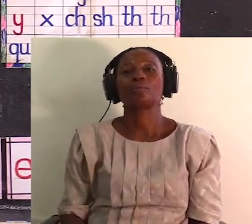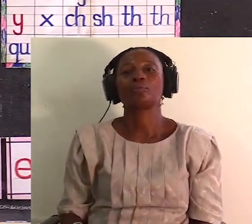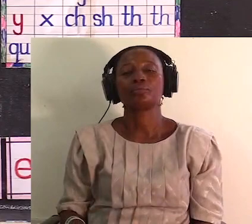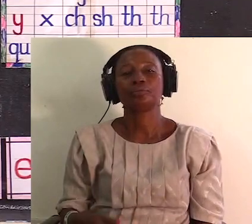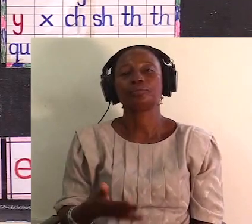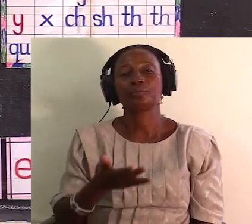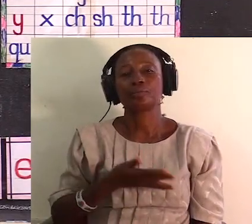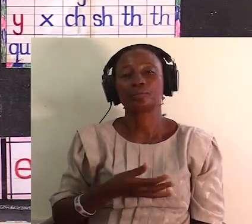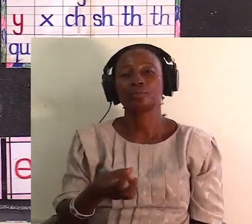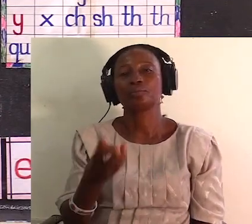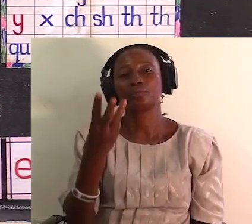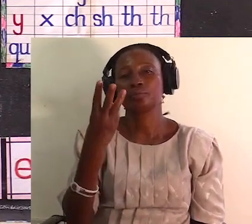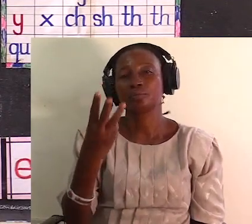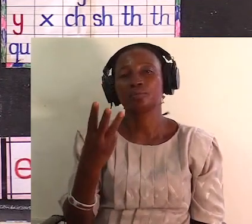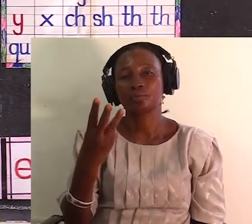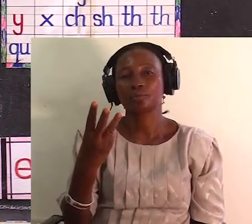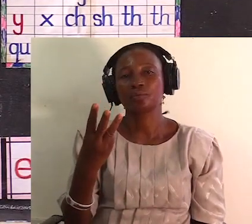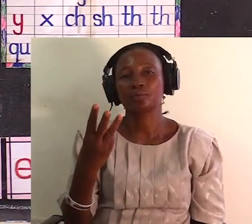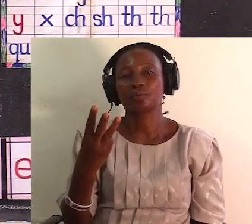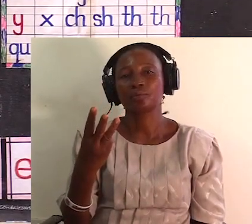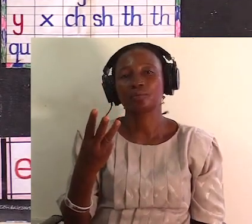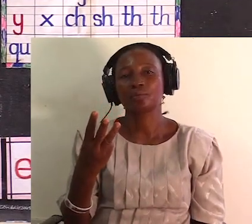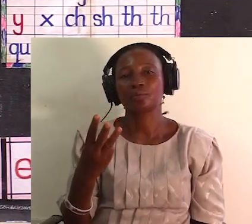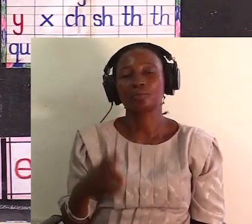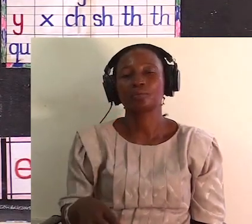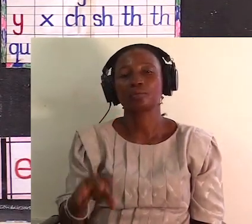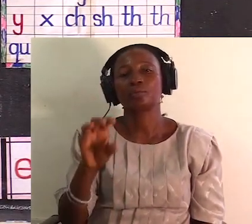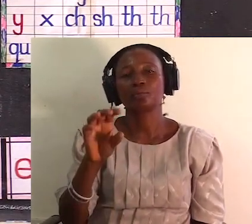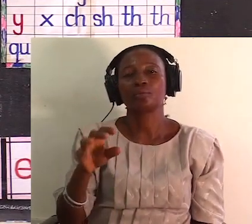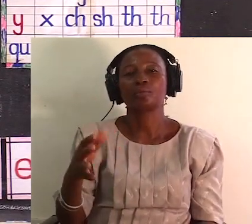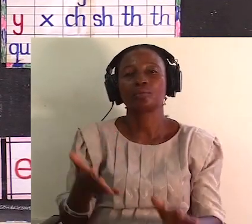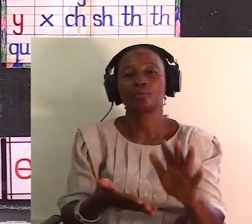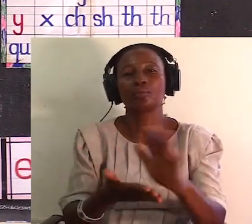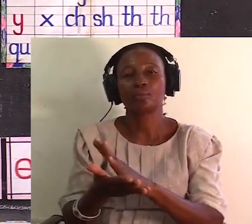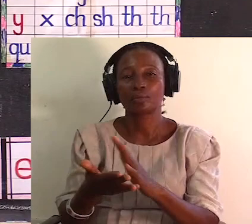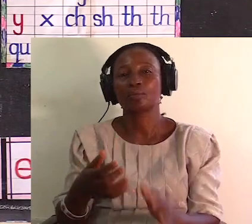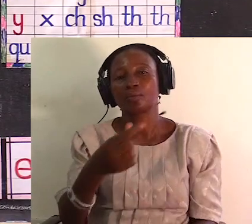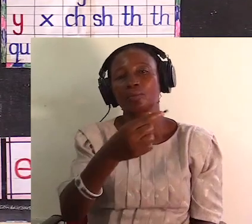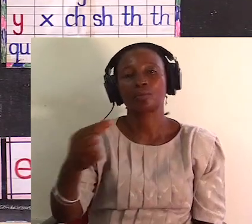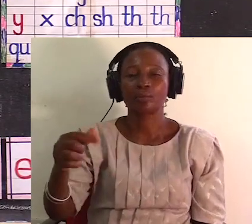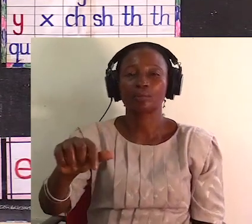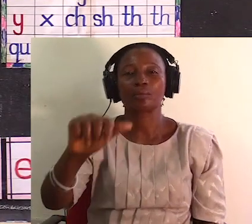cards, they are named A, B, C.